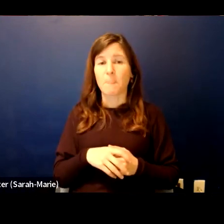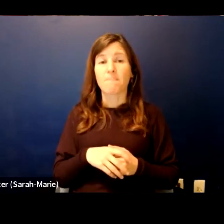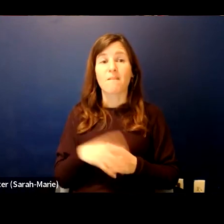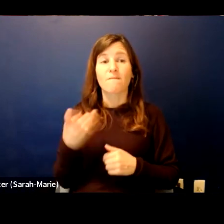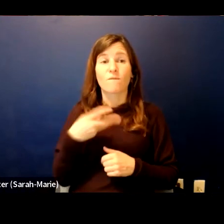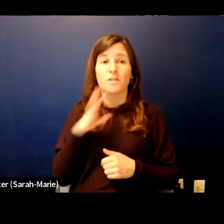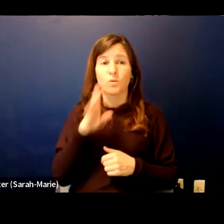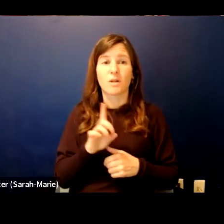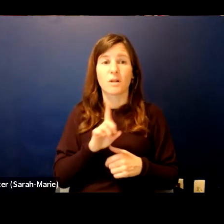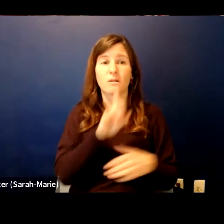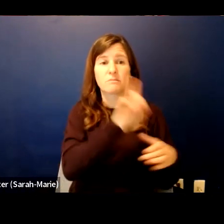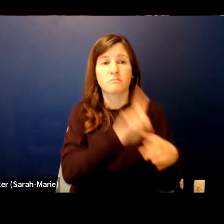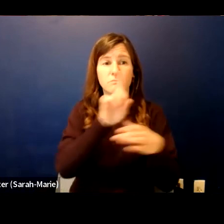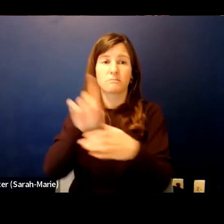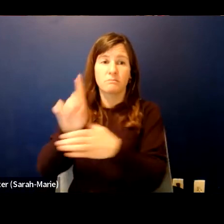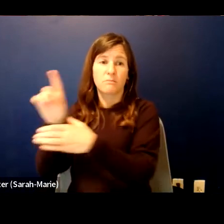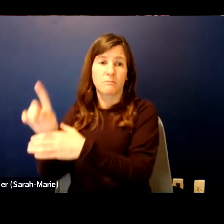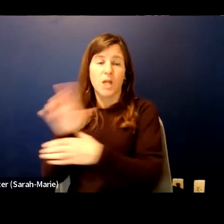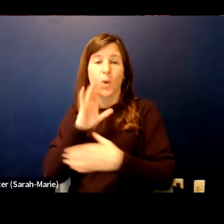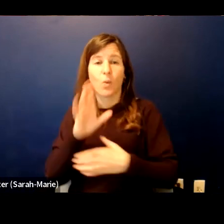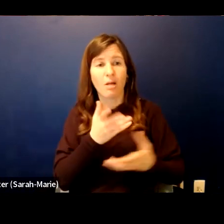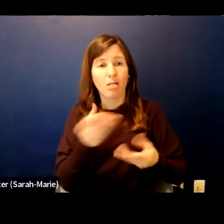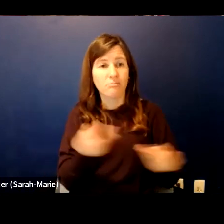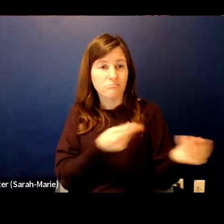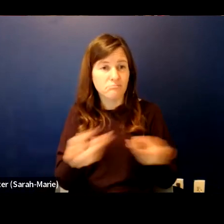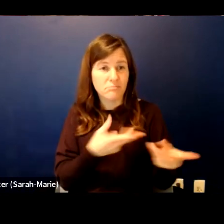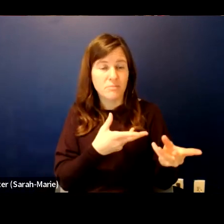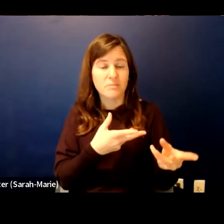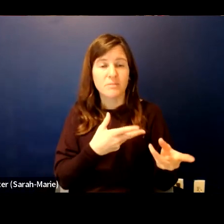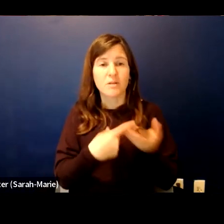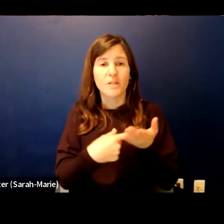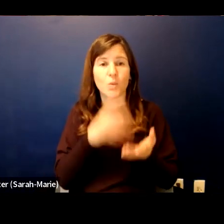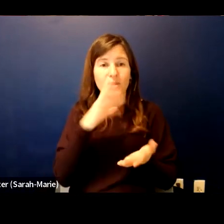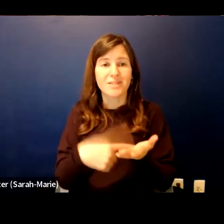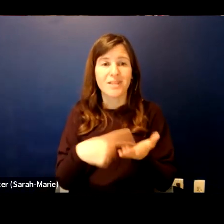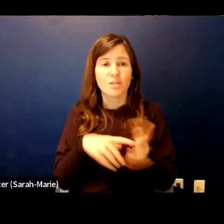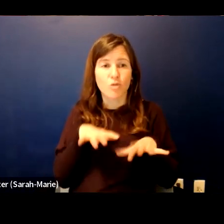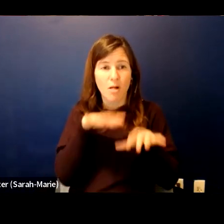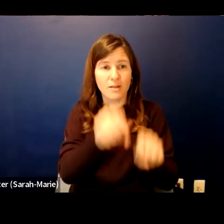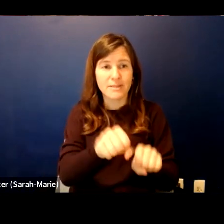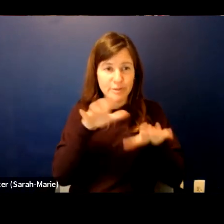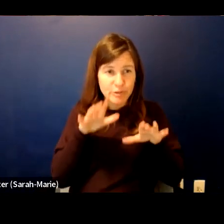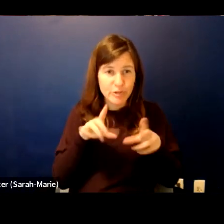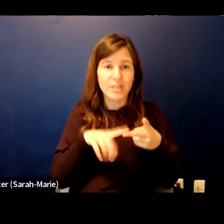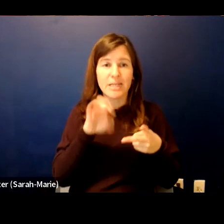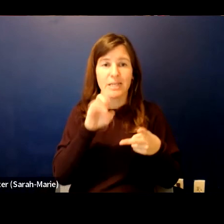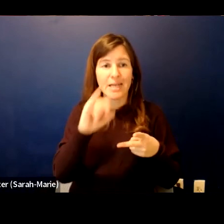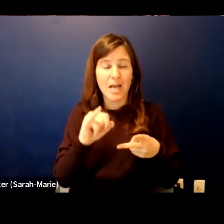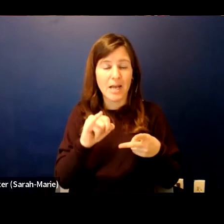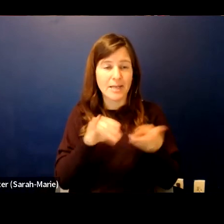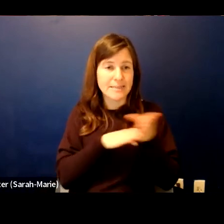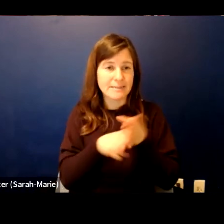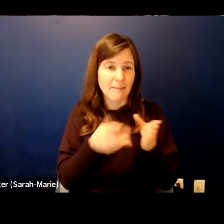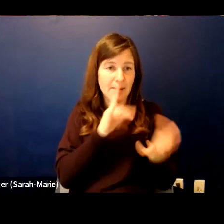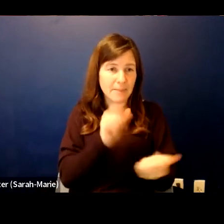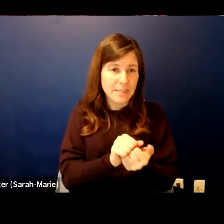breakout rooms, and we're going to hold those conversations, and we're going to talk about decolonization, EDI subcommittees, what's actionable for the community right now